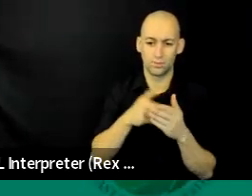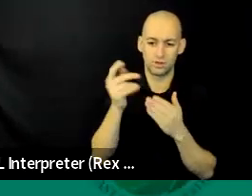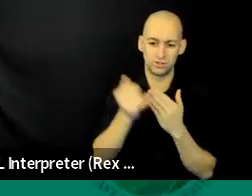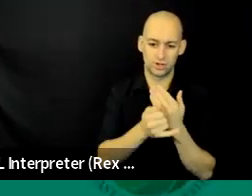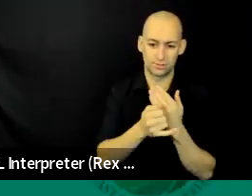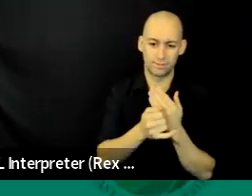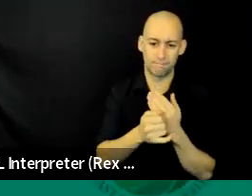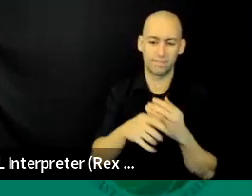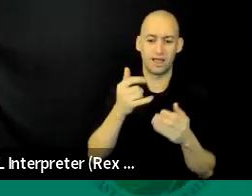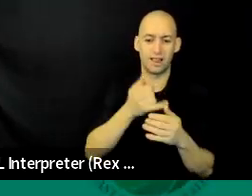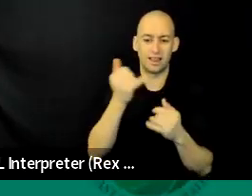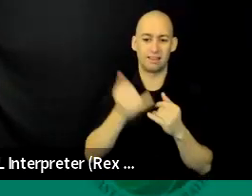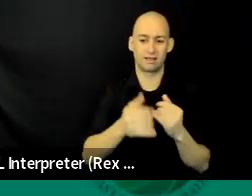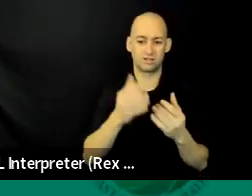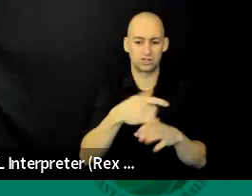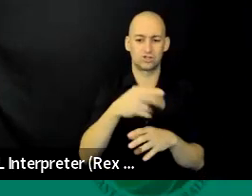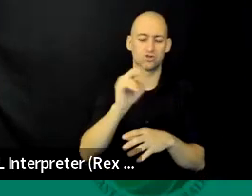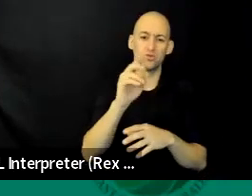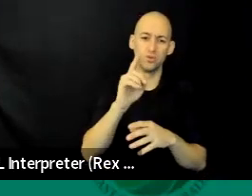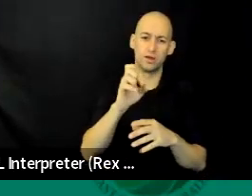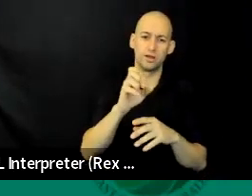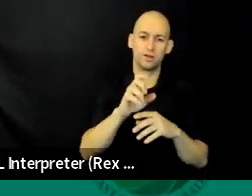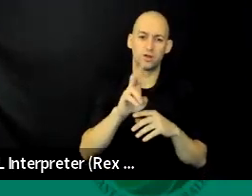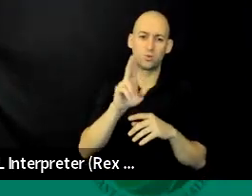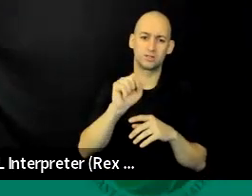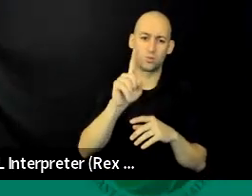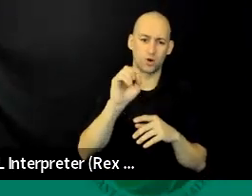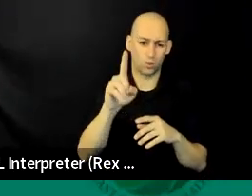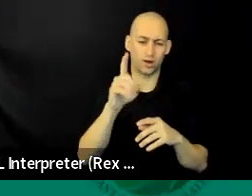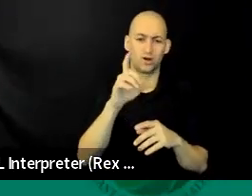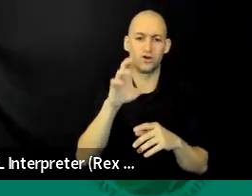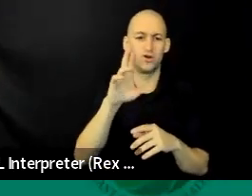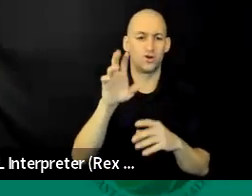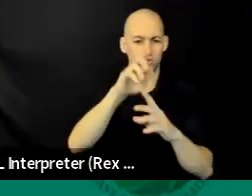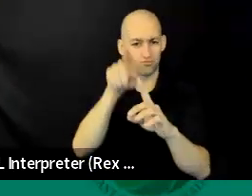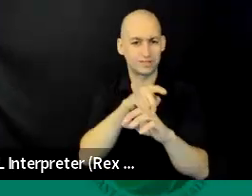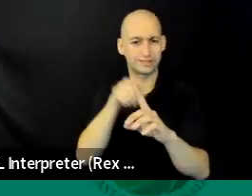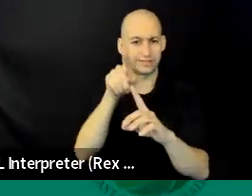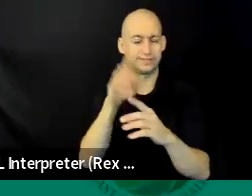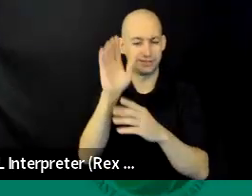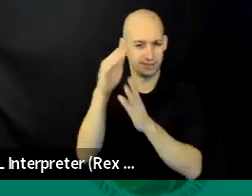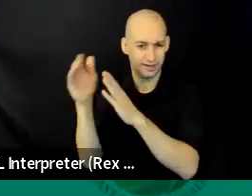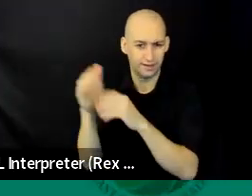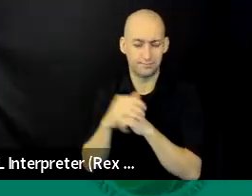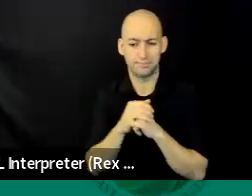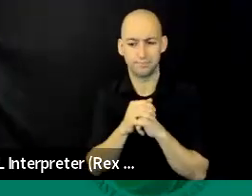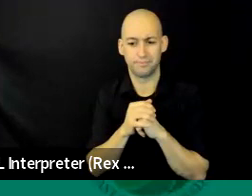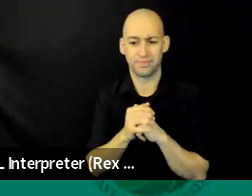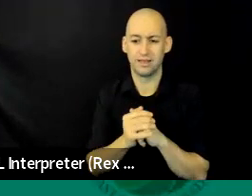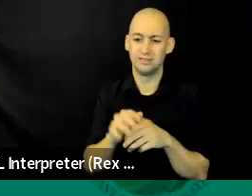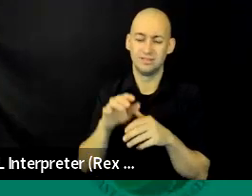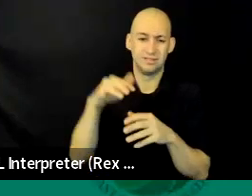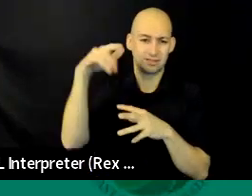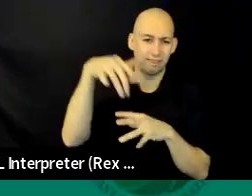Last chance grade on US Route 101, 10 miles south of Crescent City. It faces challenges marked by the deep-seated landslide and coastal